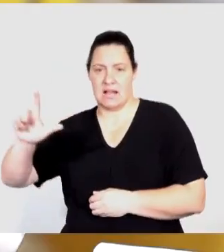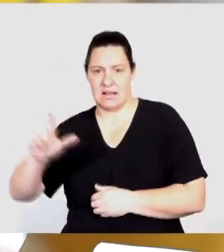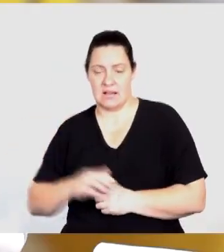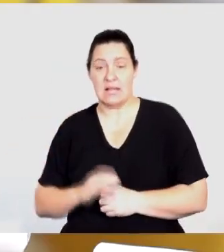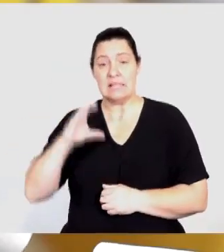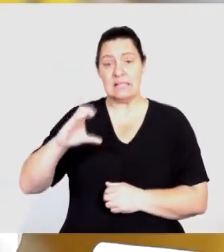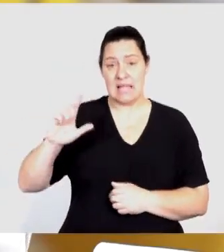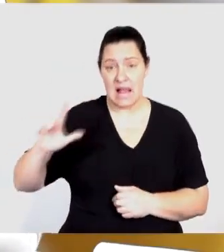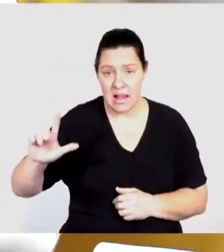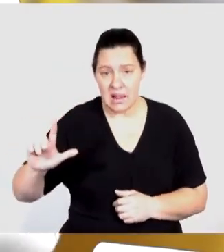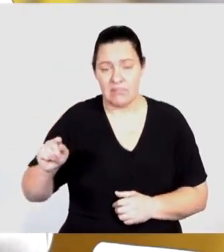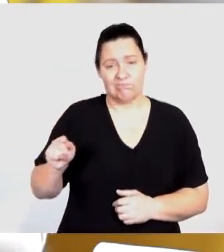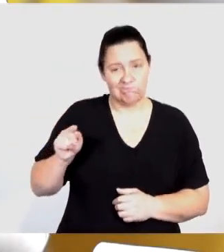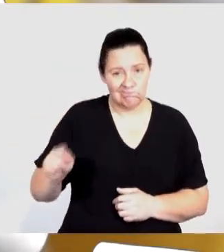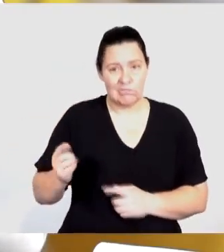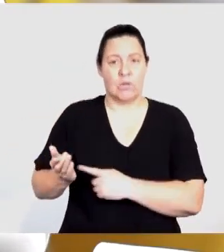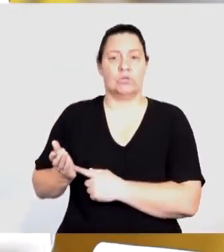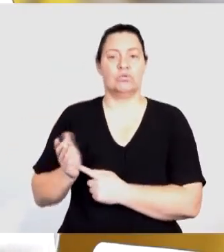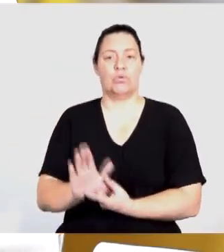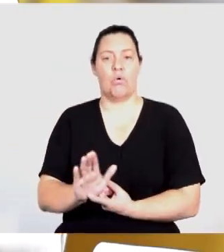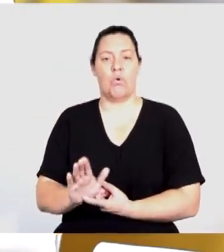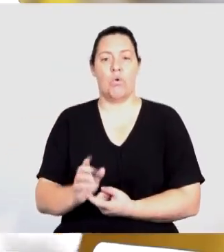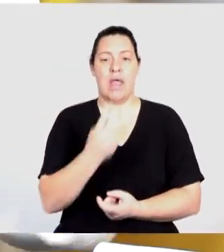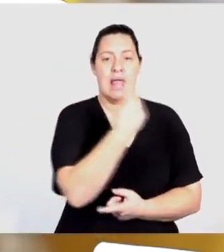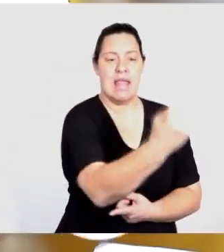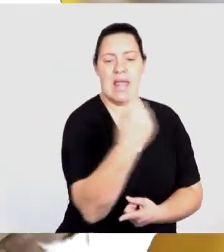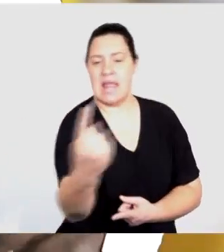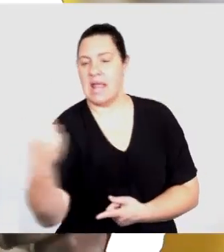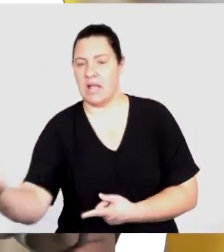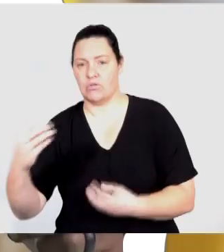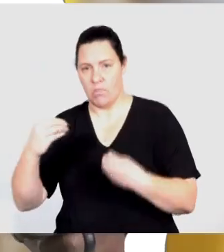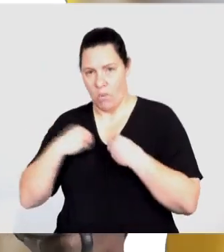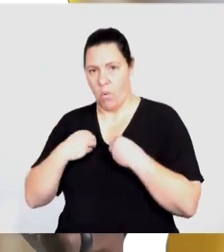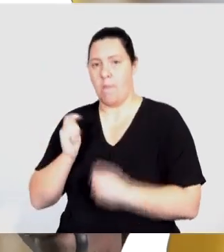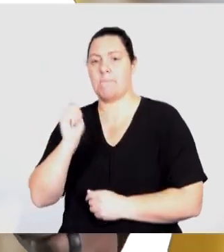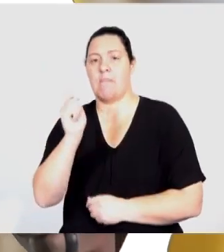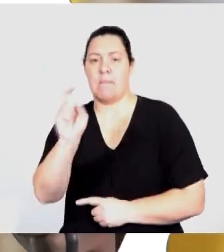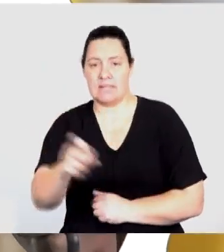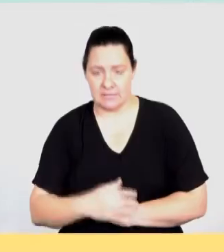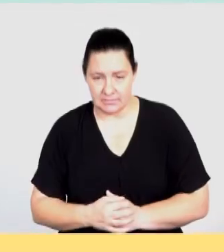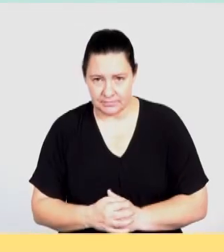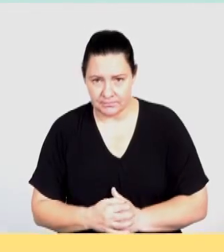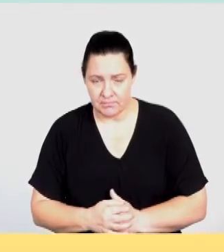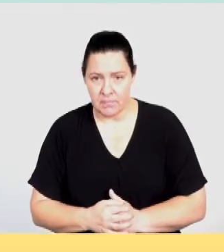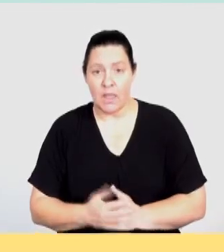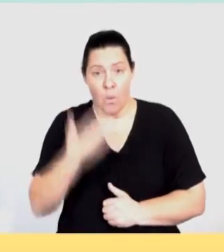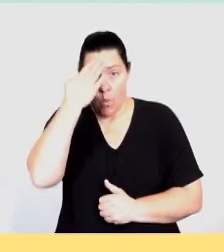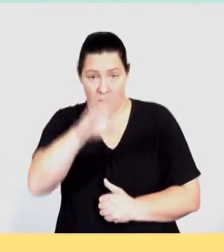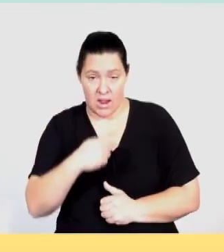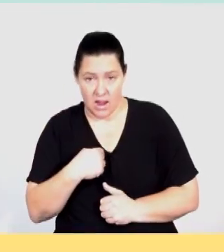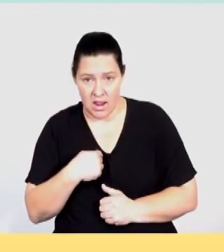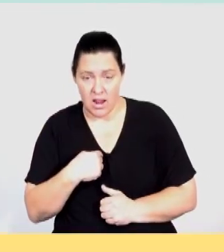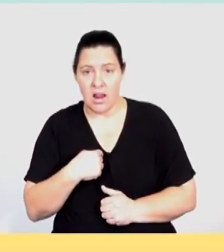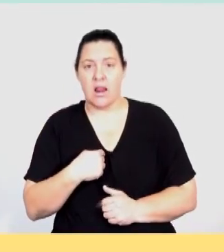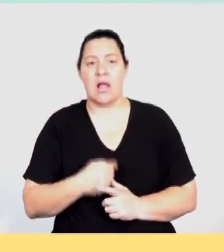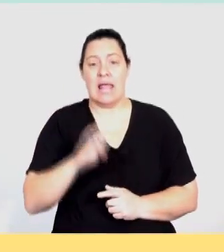ledger. In the creditors ledger, this is where we show how much each particular creditor is owing. Let's quickly do that. So we know